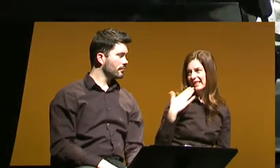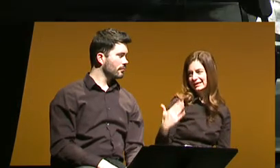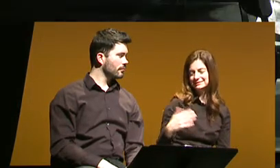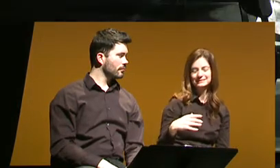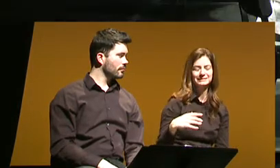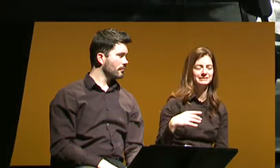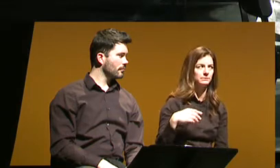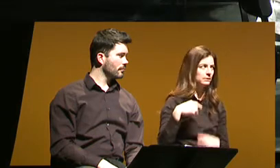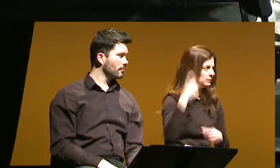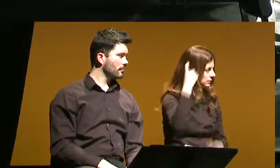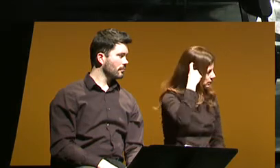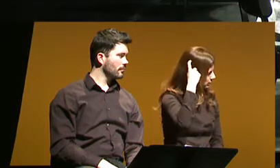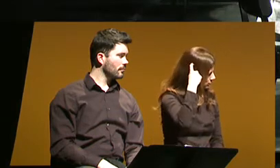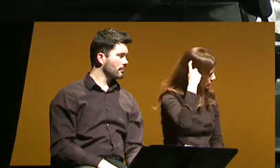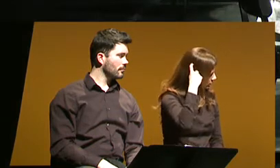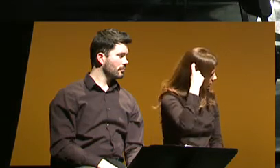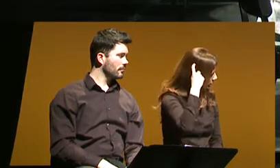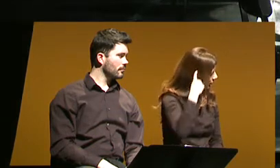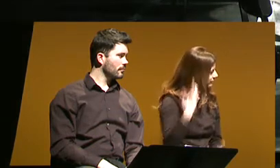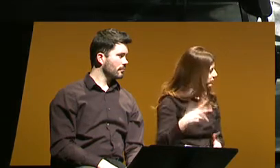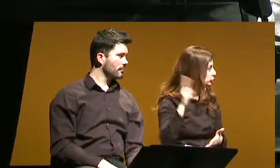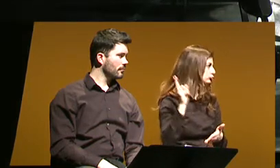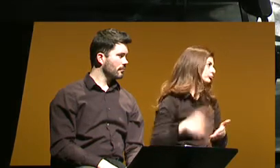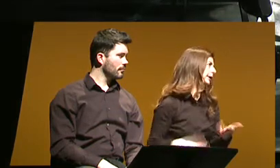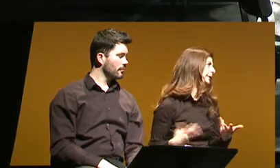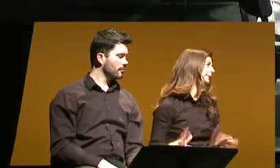I'm thinking, you know, I've read it already.